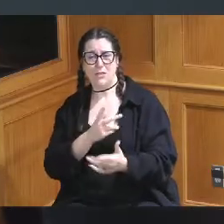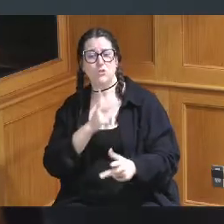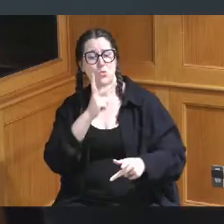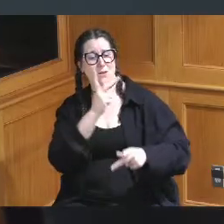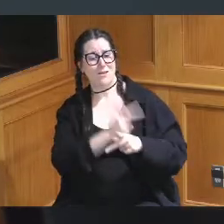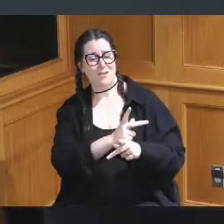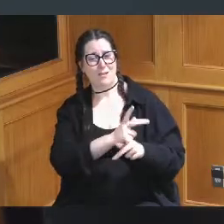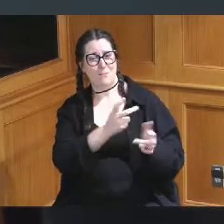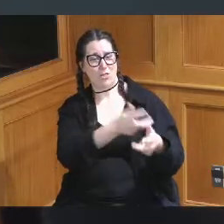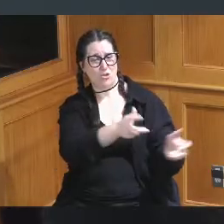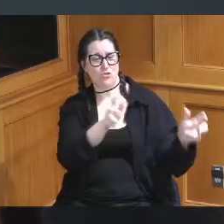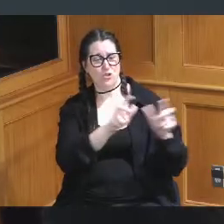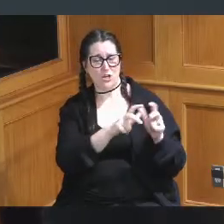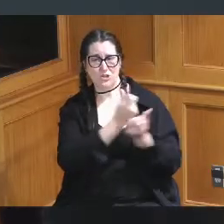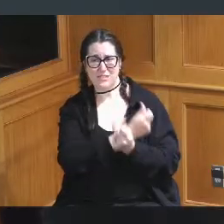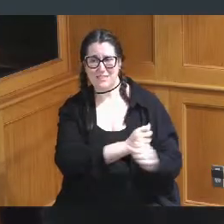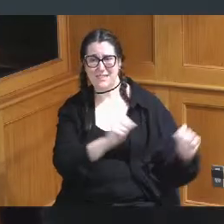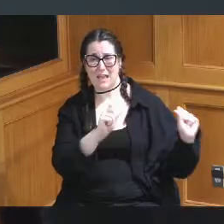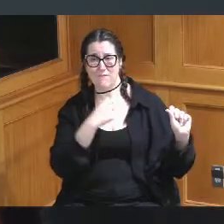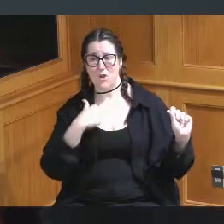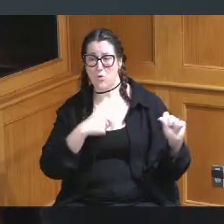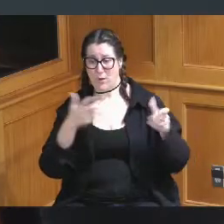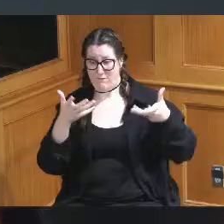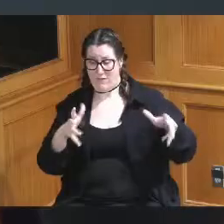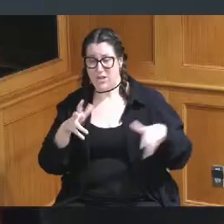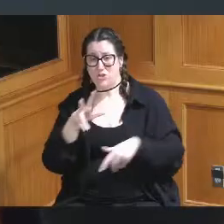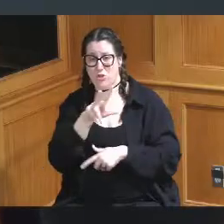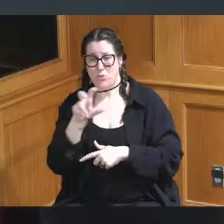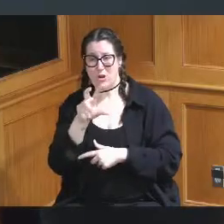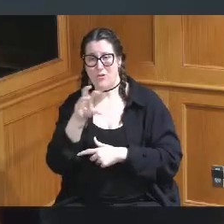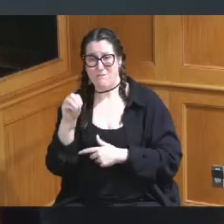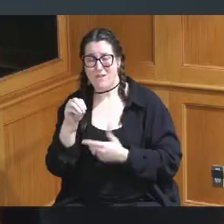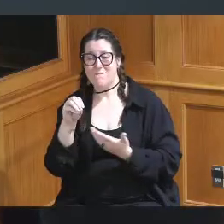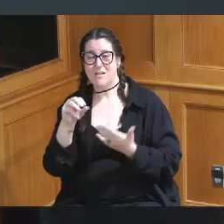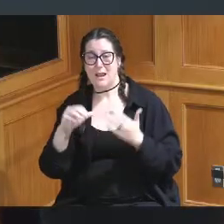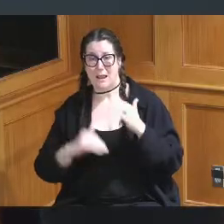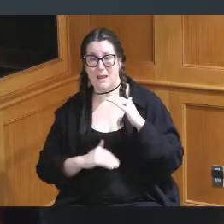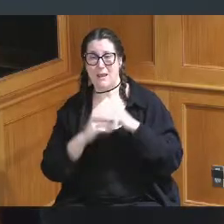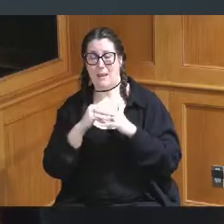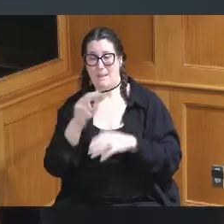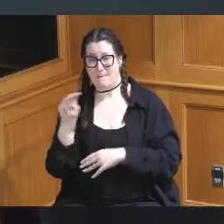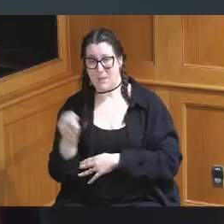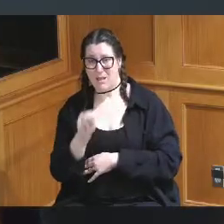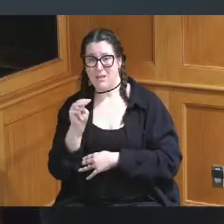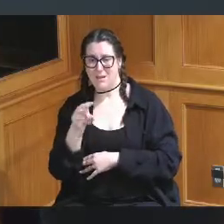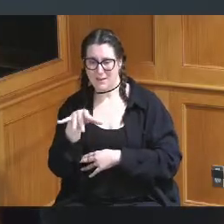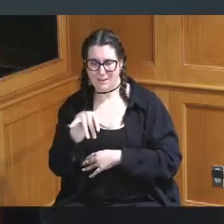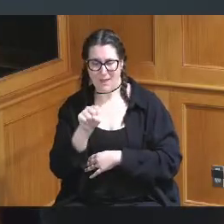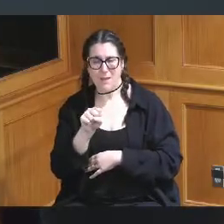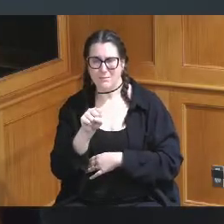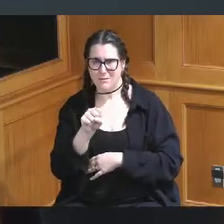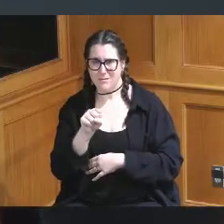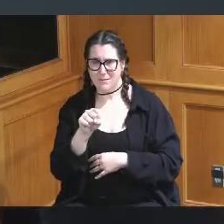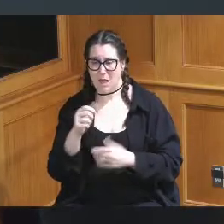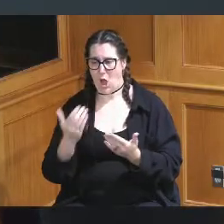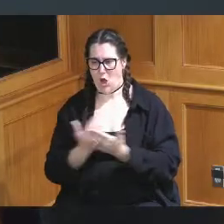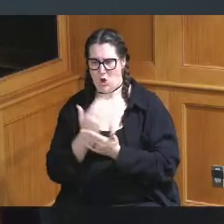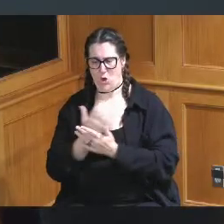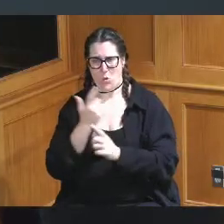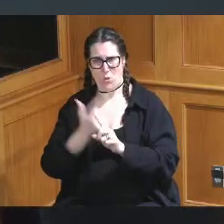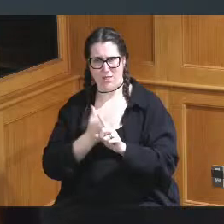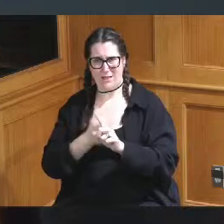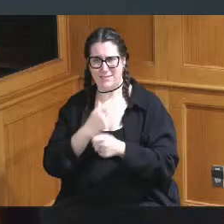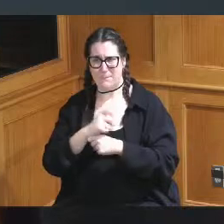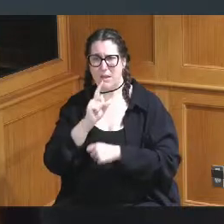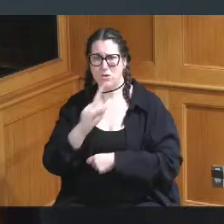safe, which is what we did with the $350 million, and we capped it? Did I want a new lease to ensure we